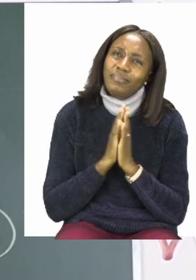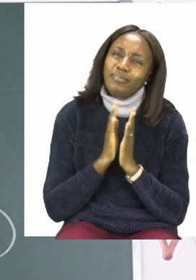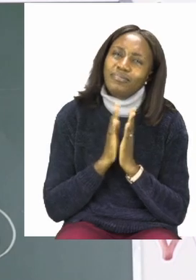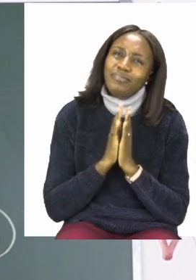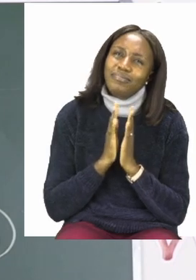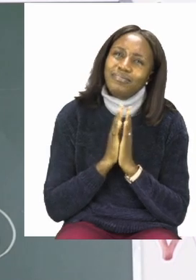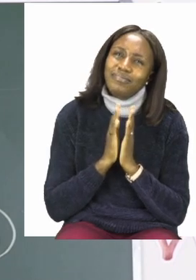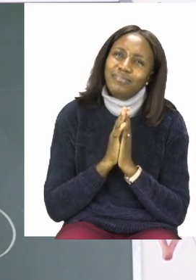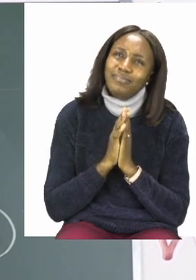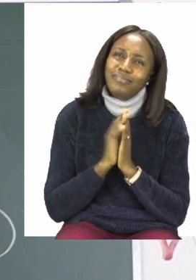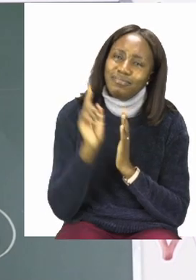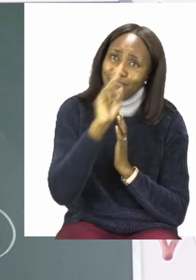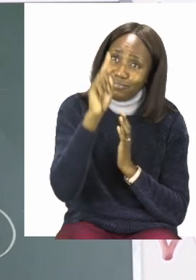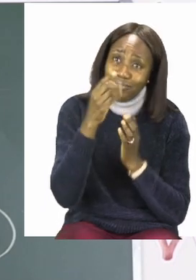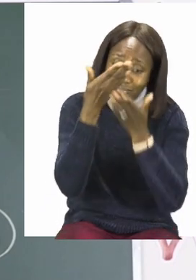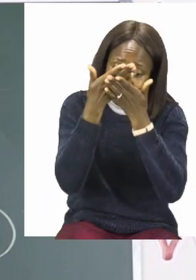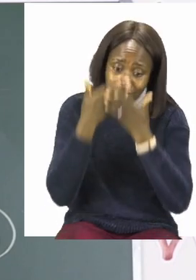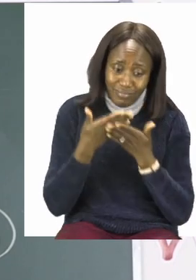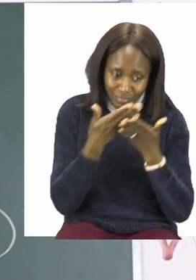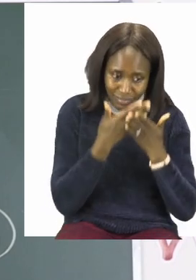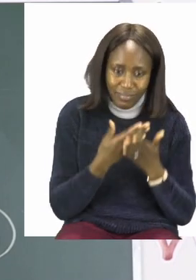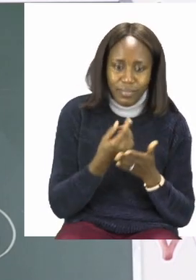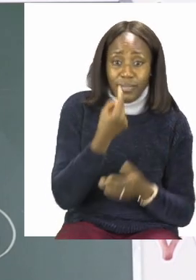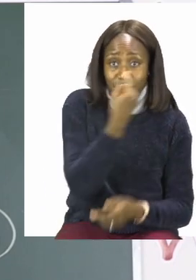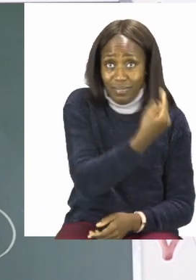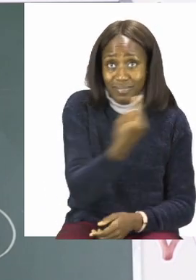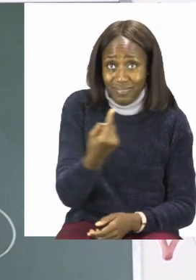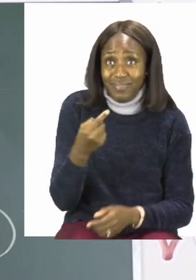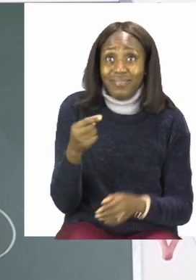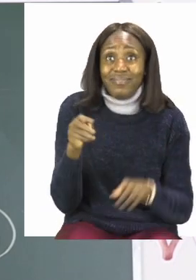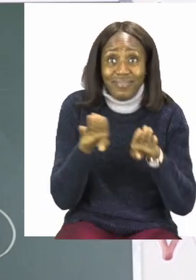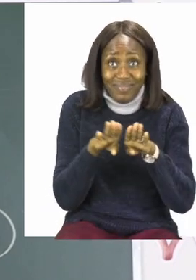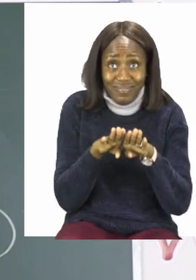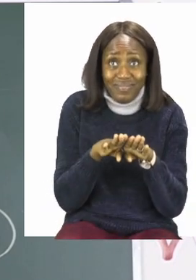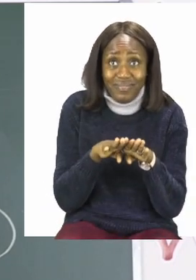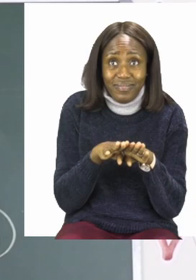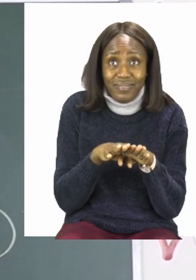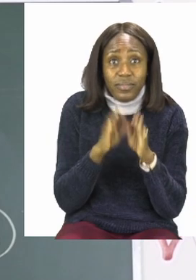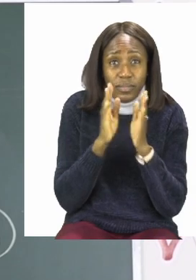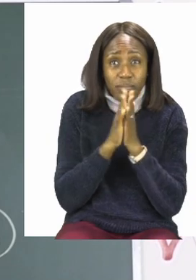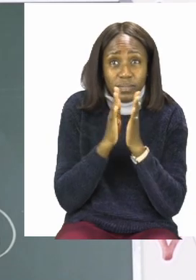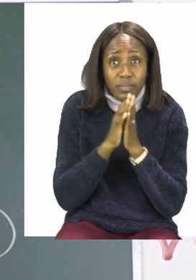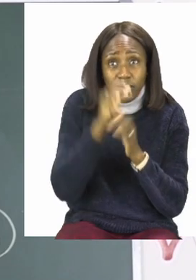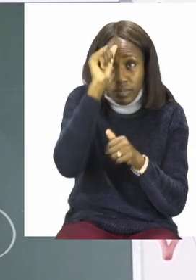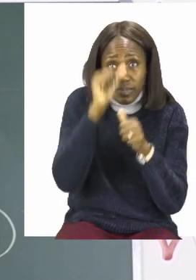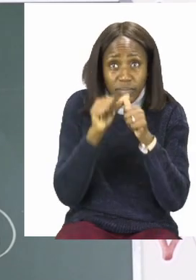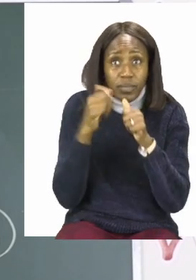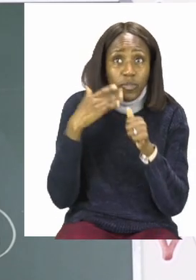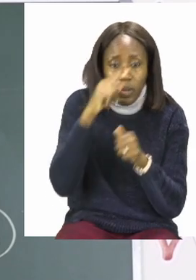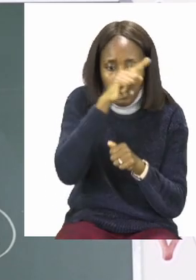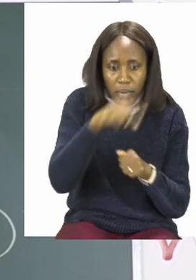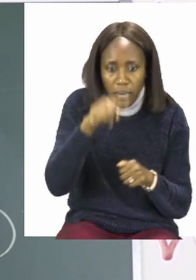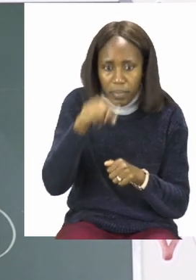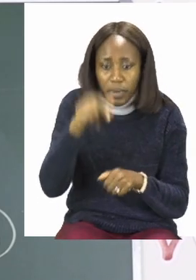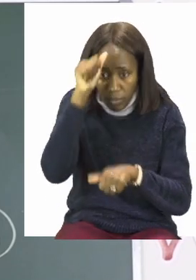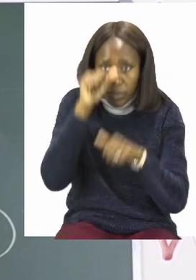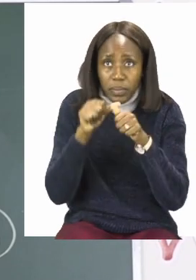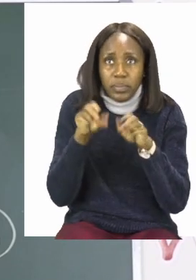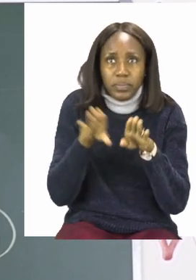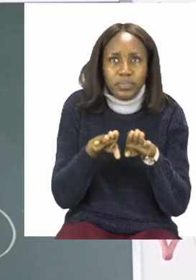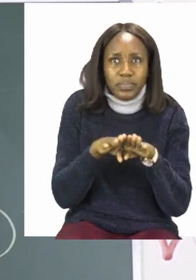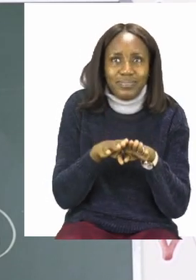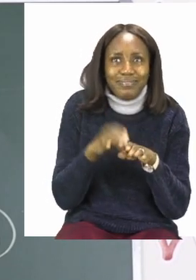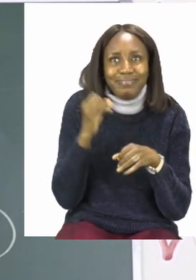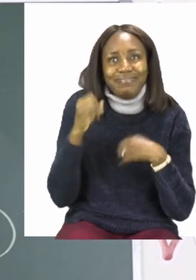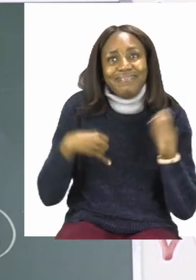you get your help and then after that you do it by yourselves. Don't forget to cross out whatever you need to on the pictures. Have